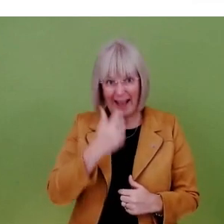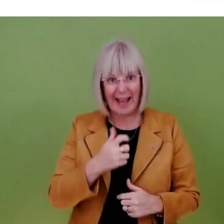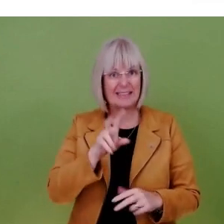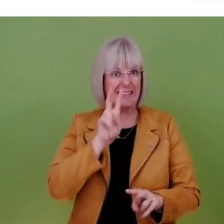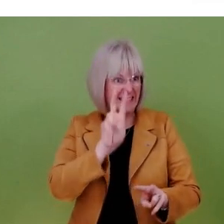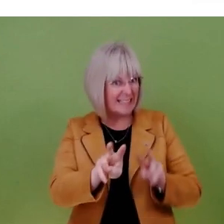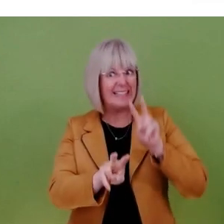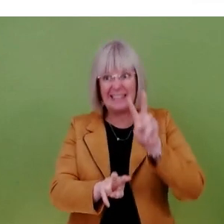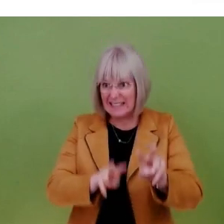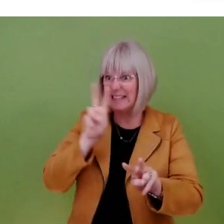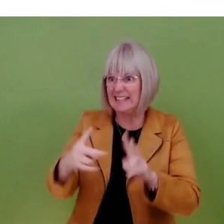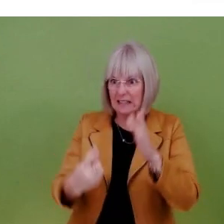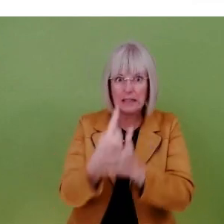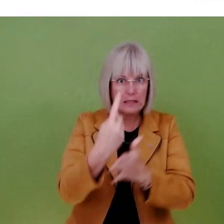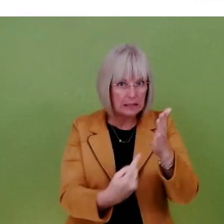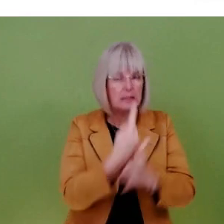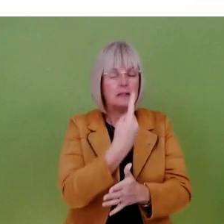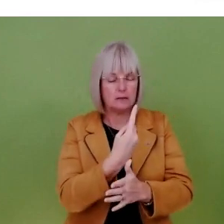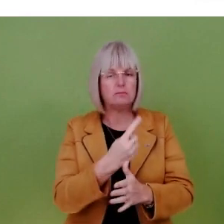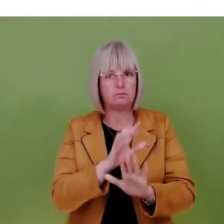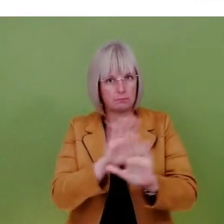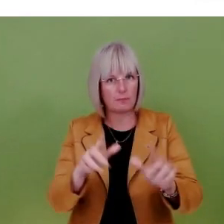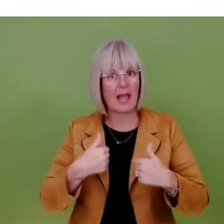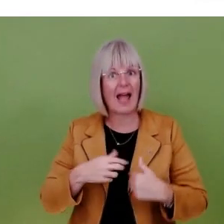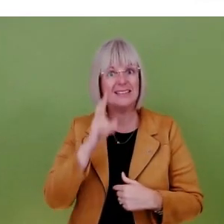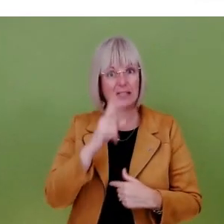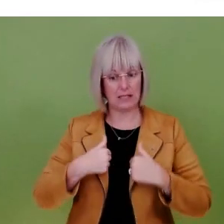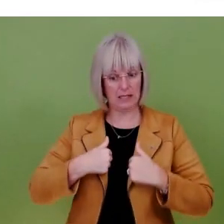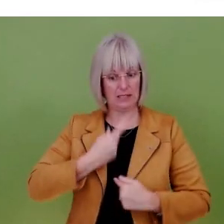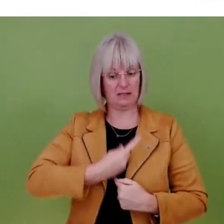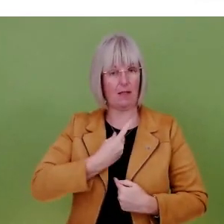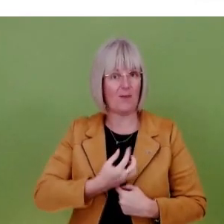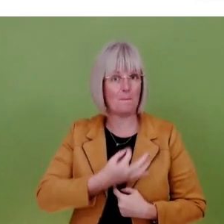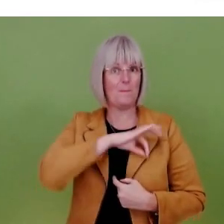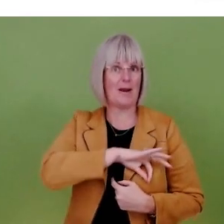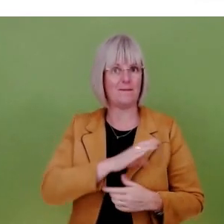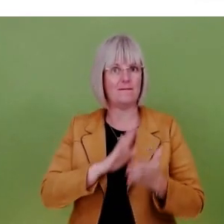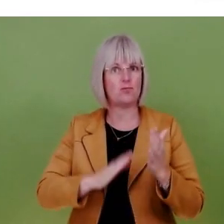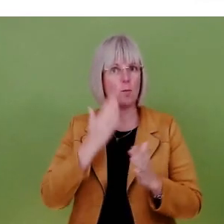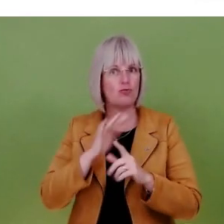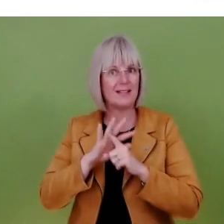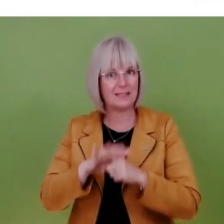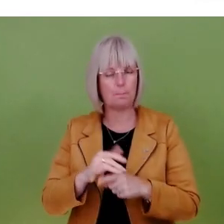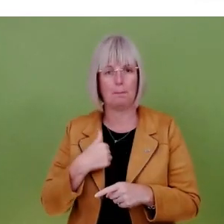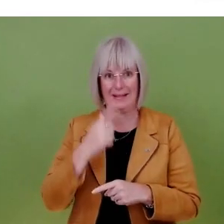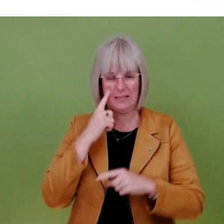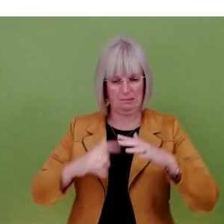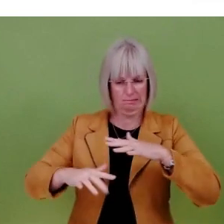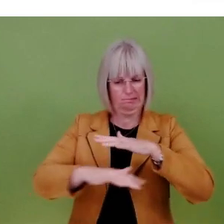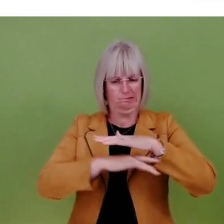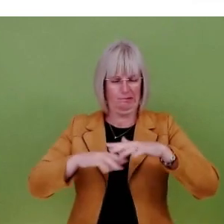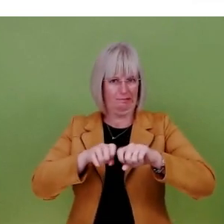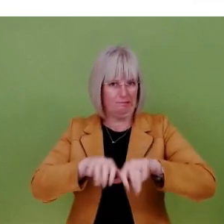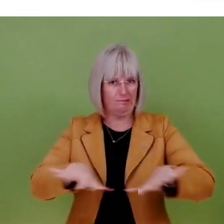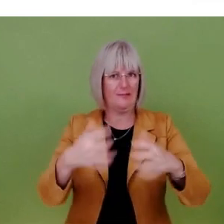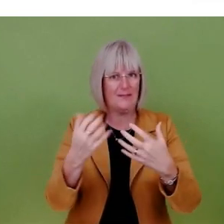I can see that I benefit from it, and I can see that it's alive within our systems and within our professions. This is at odds with my